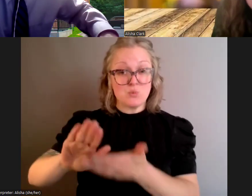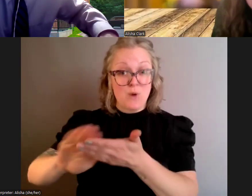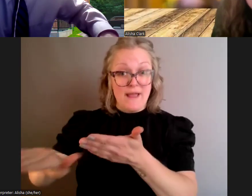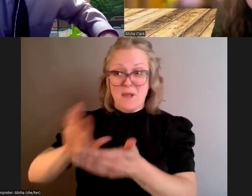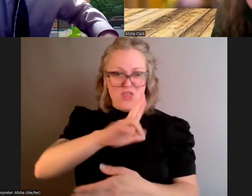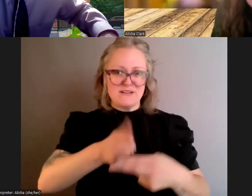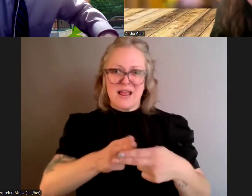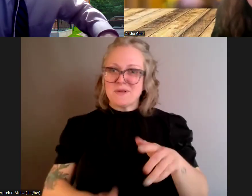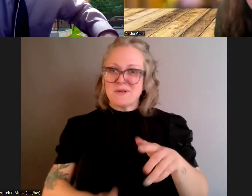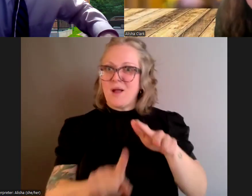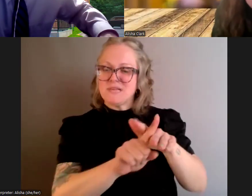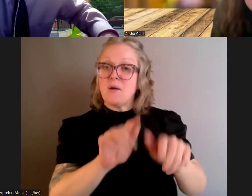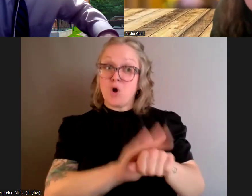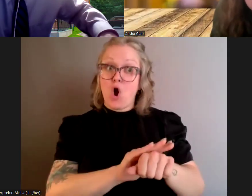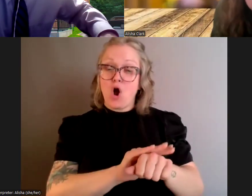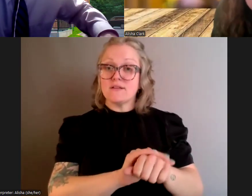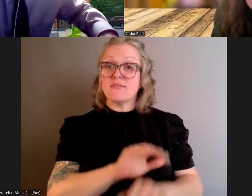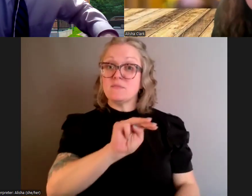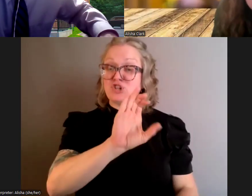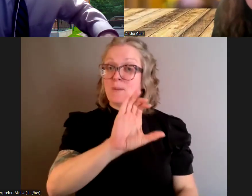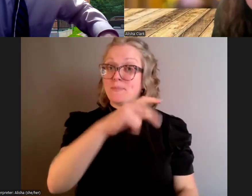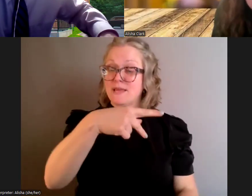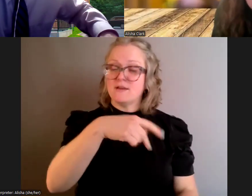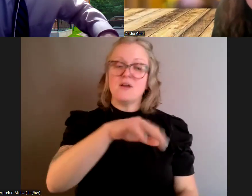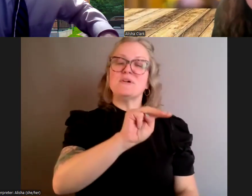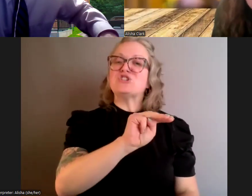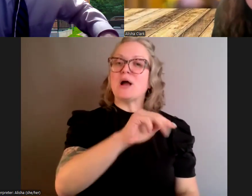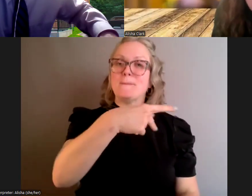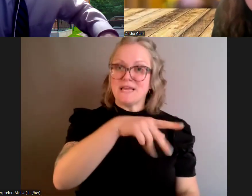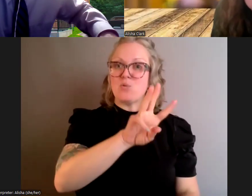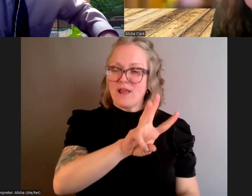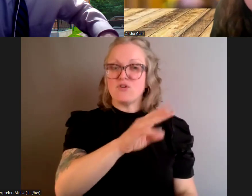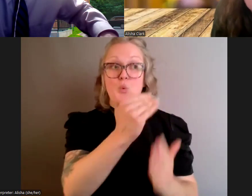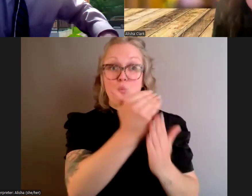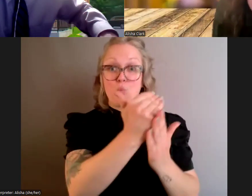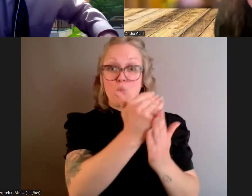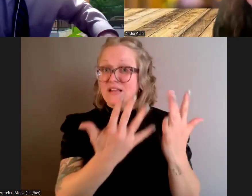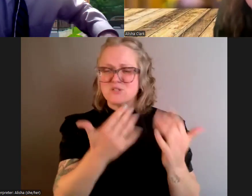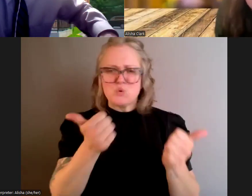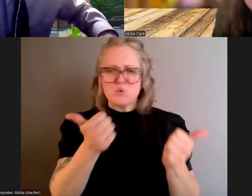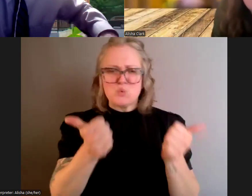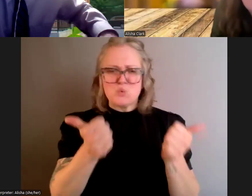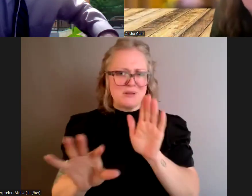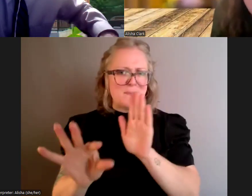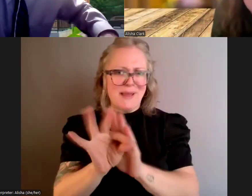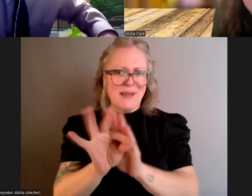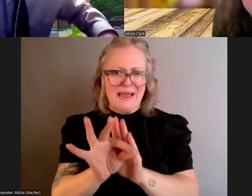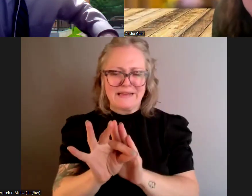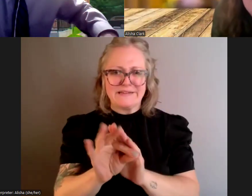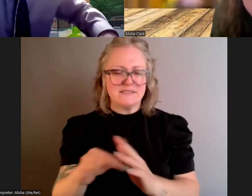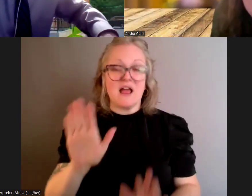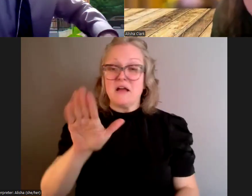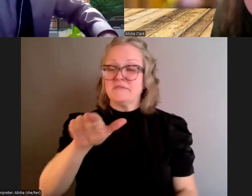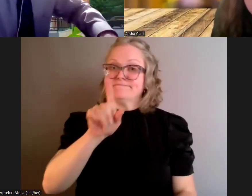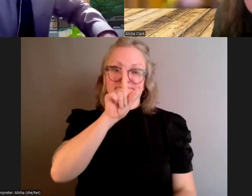waiver waitlist, which one should they choose? So I will never give my